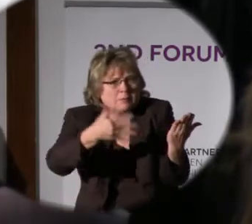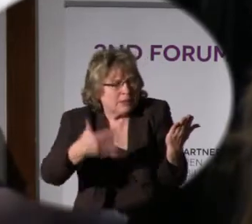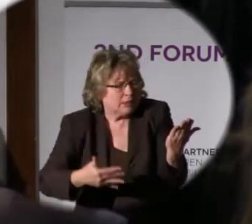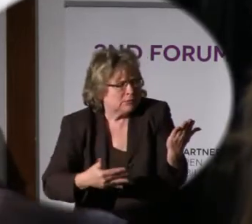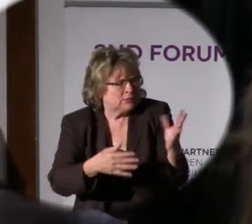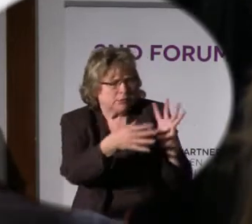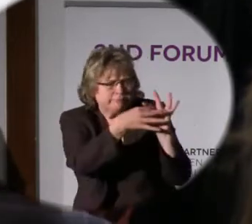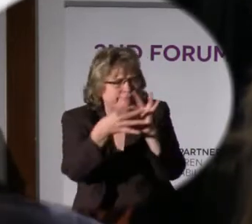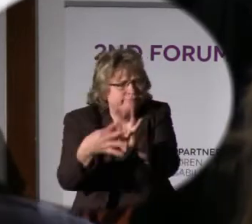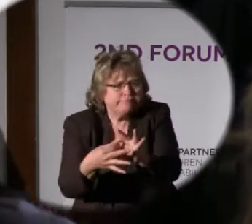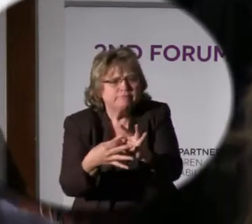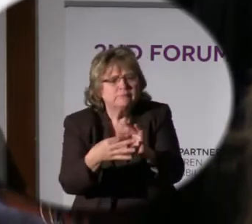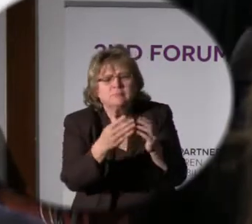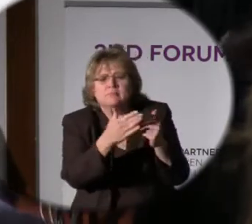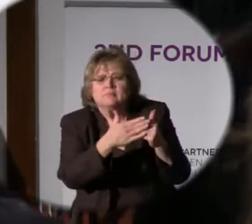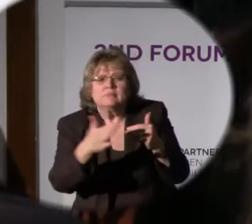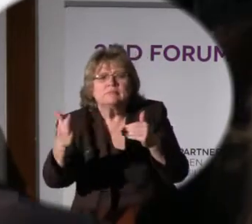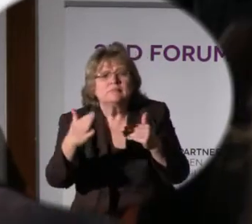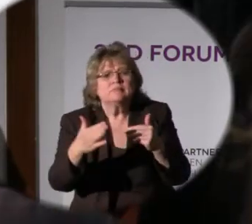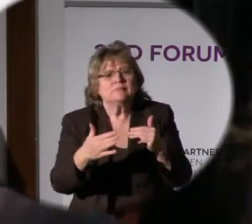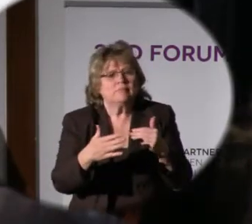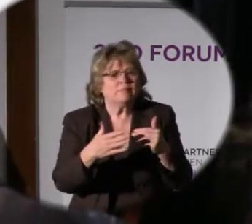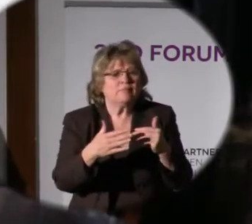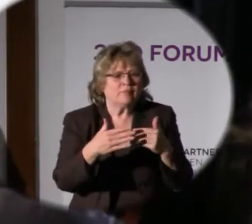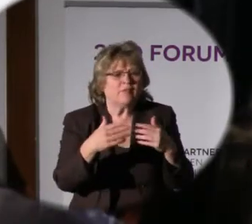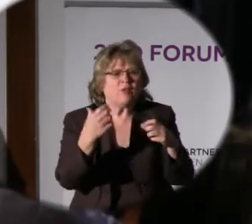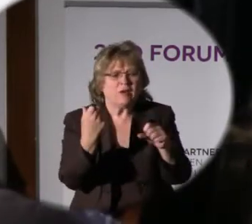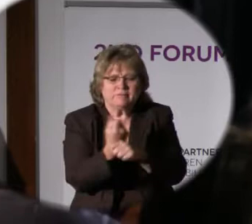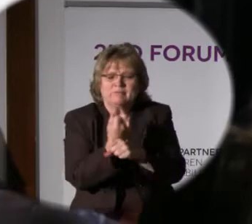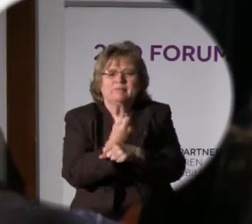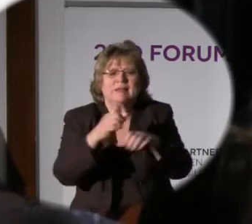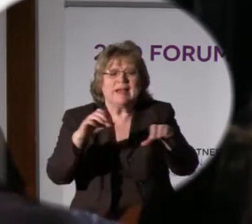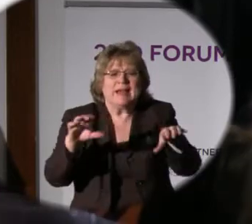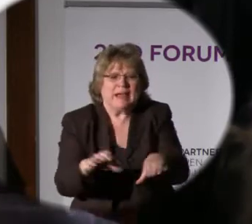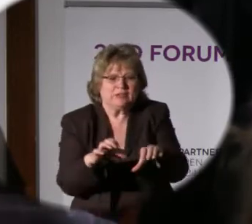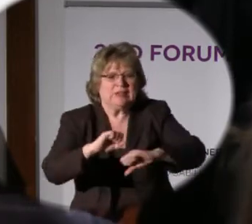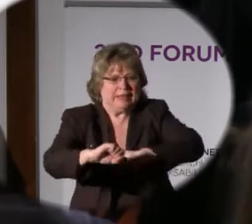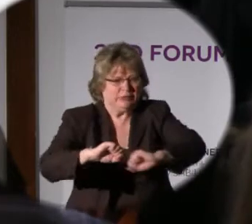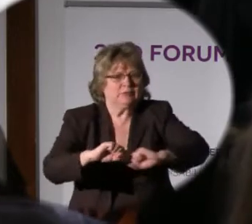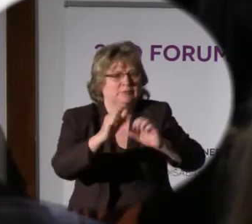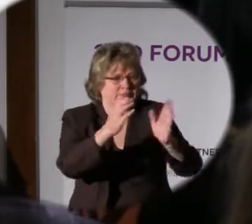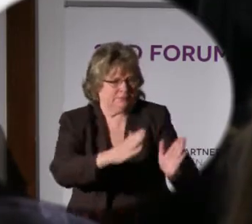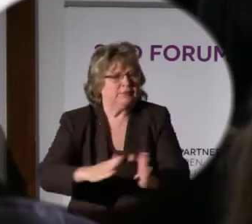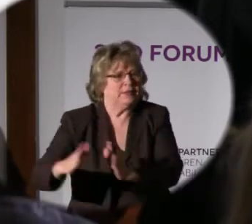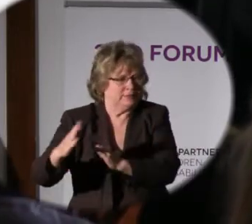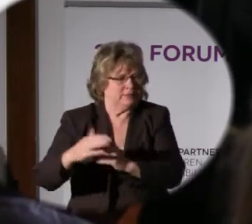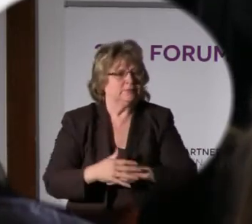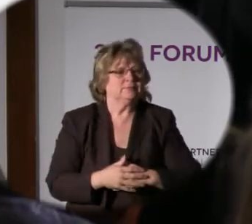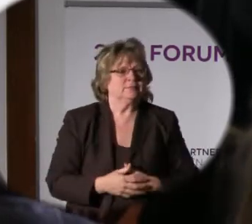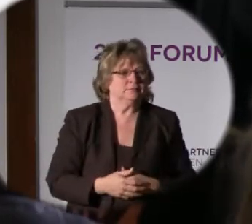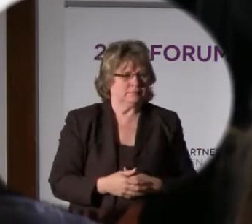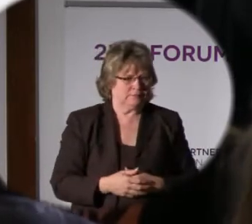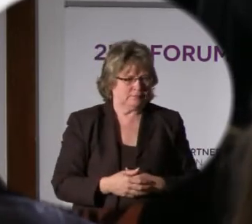for addressing the challenges highlighted in this study. In a nutshell,